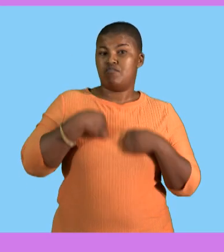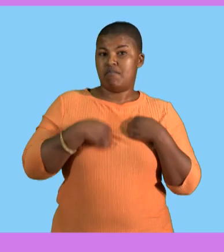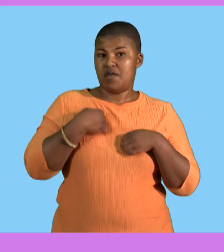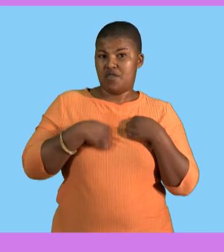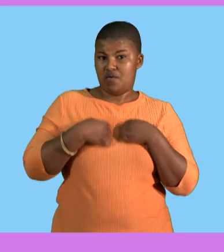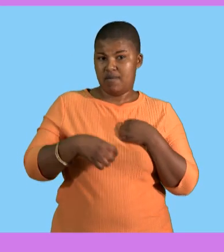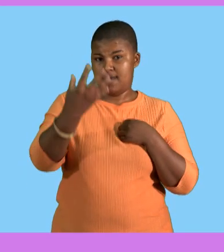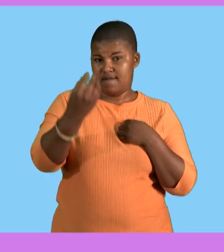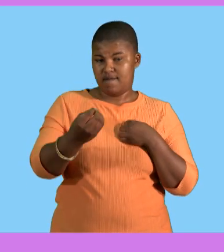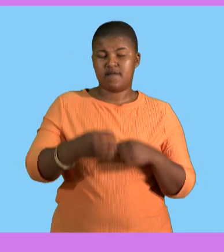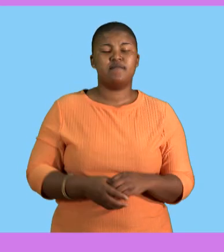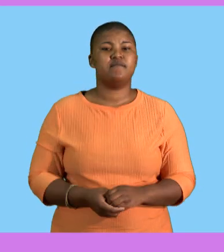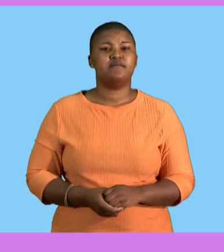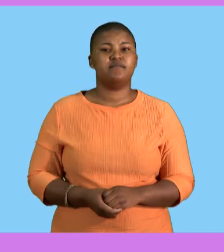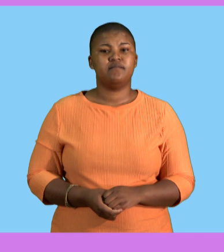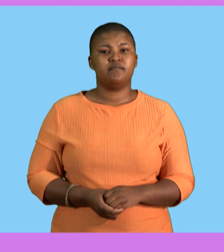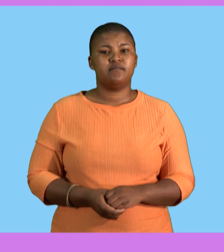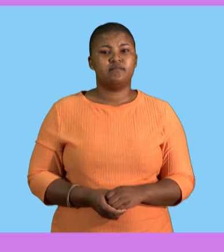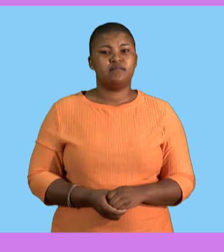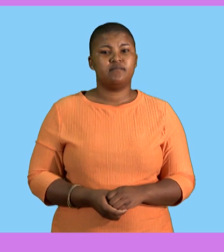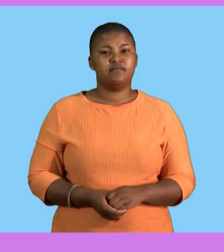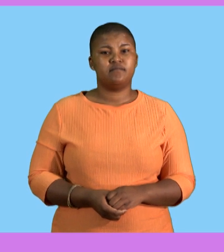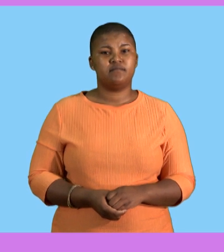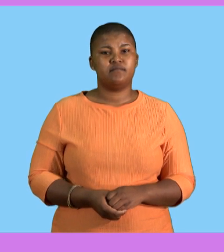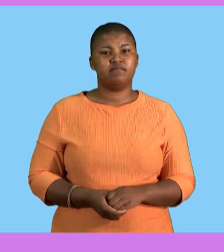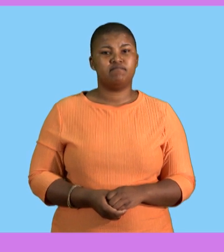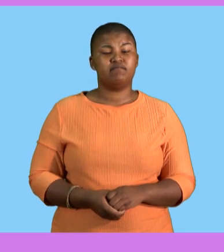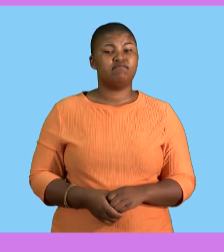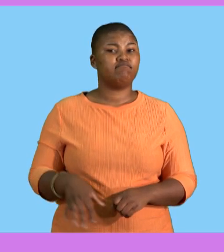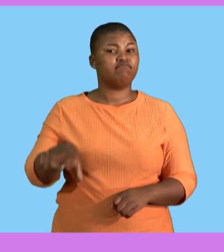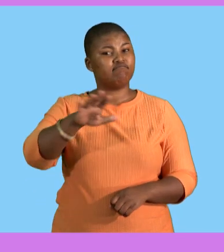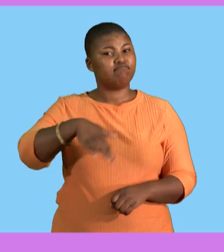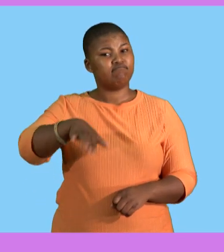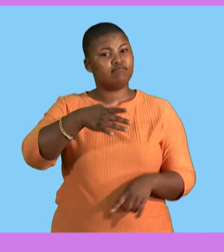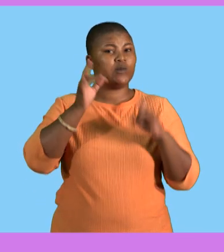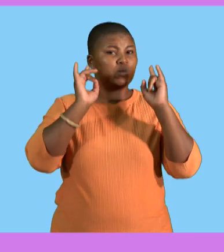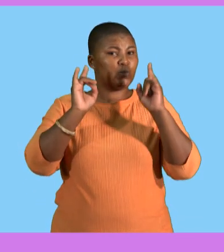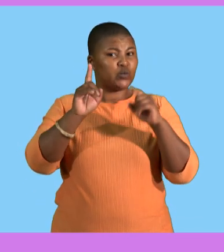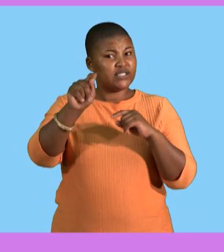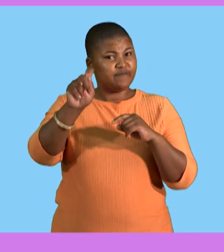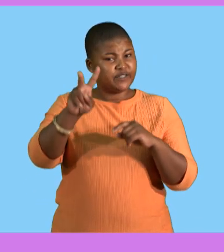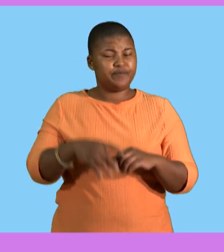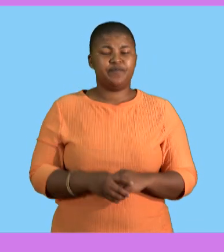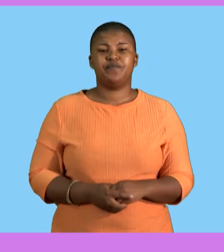bathrooms. There we go. A lounge and a